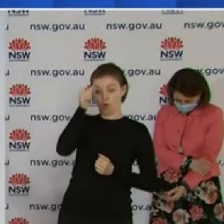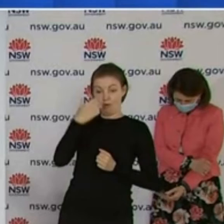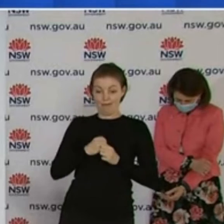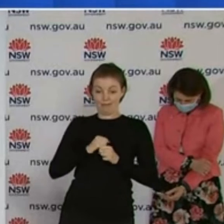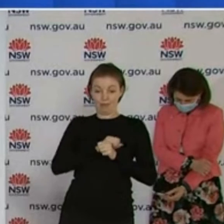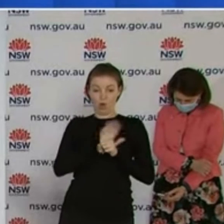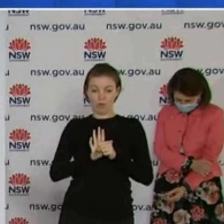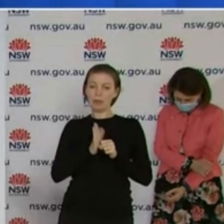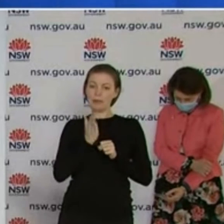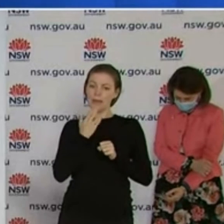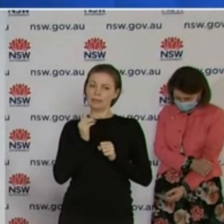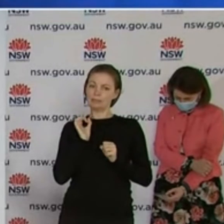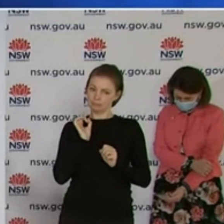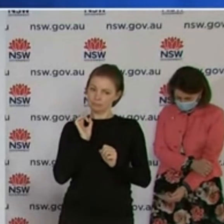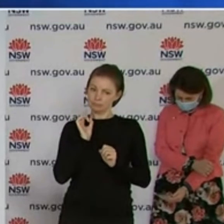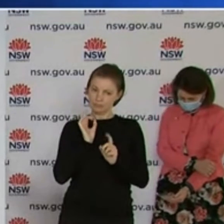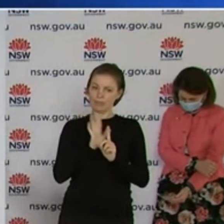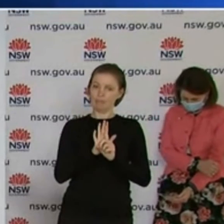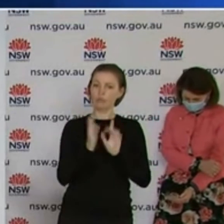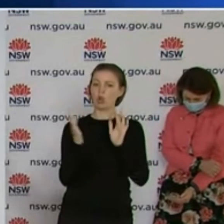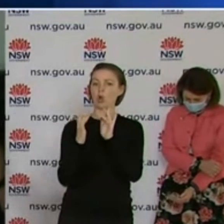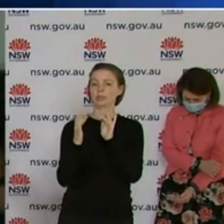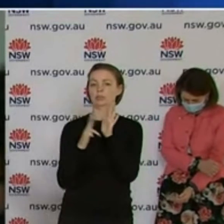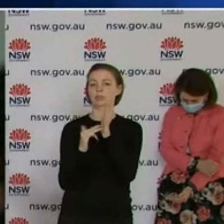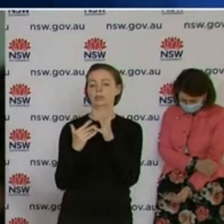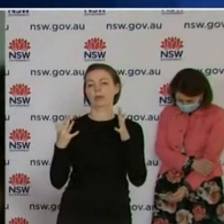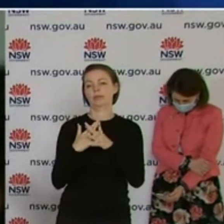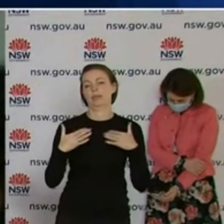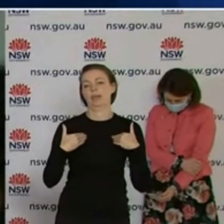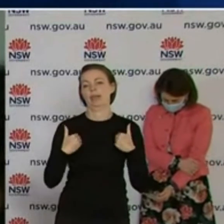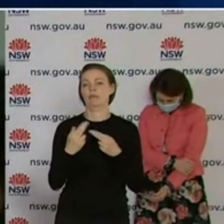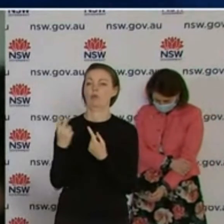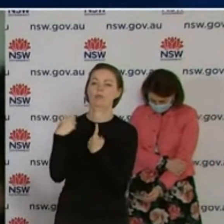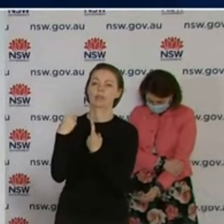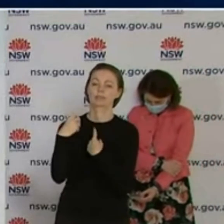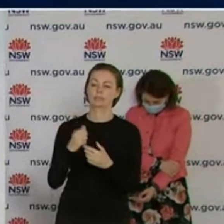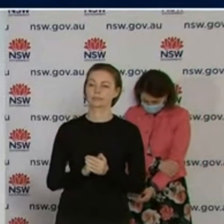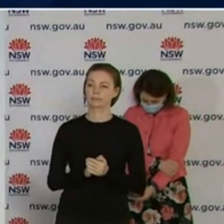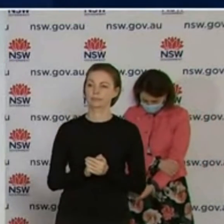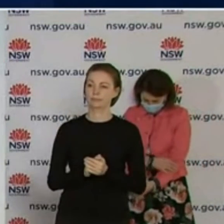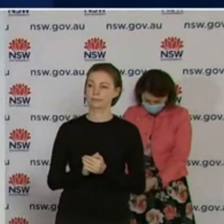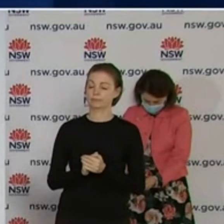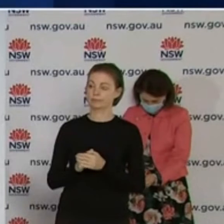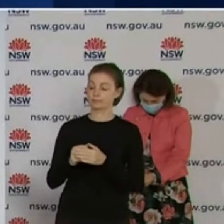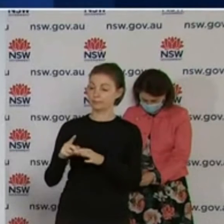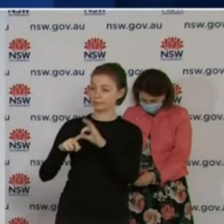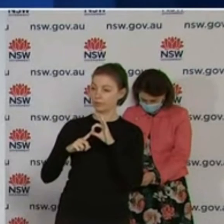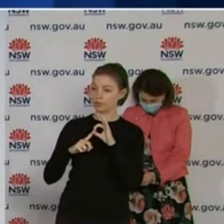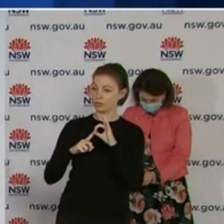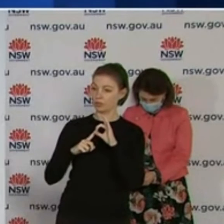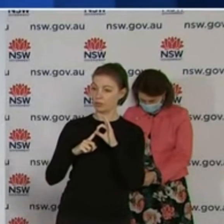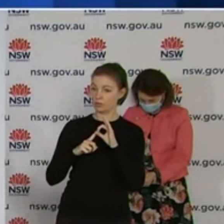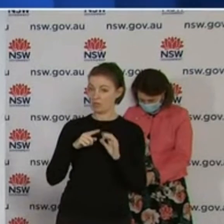GP or local health district to get updated advice. How bad is it? Appreciate that. How bad is it though? Well, we understand